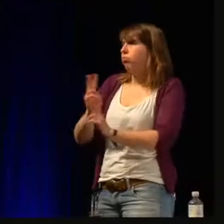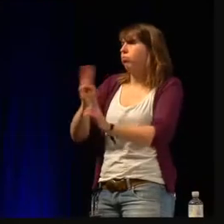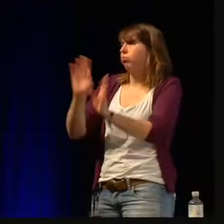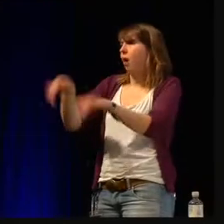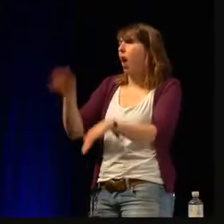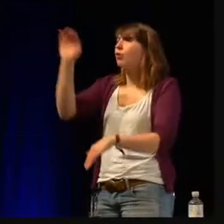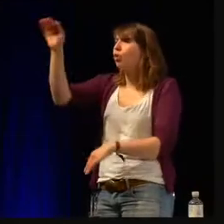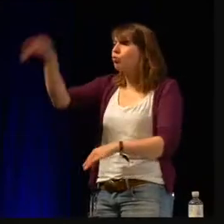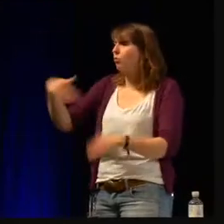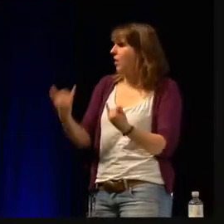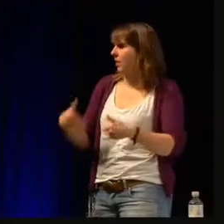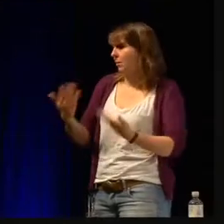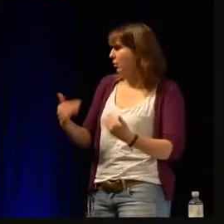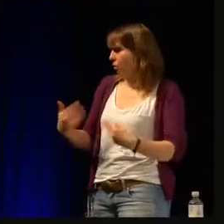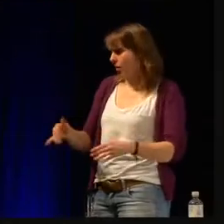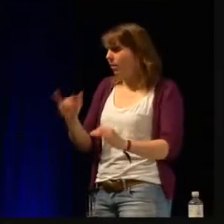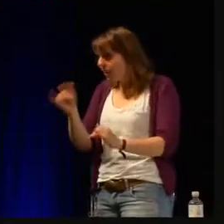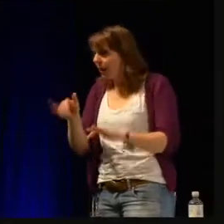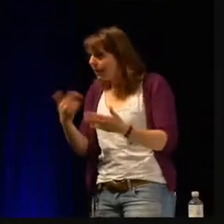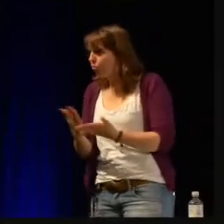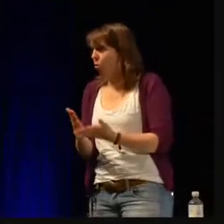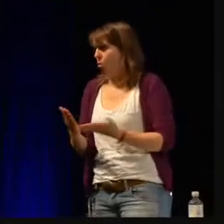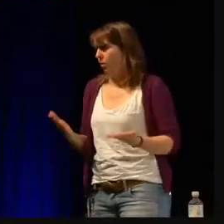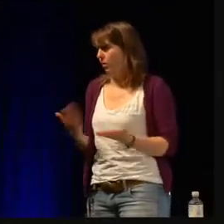and also respective research has been triggered by the